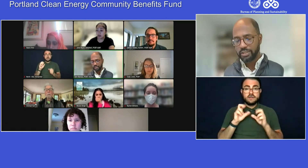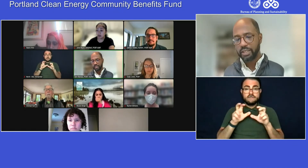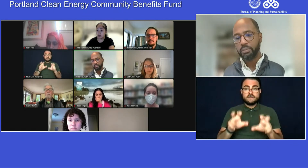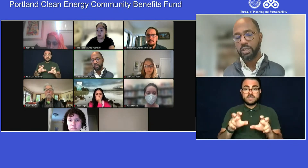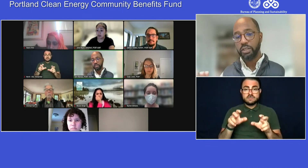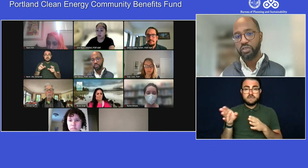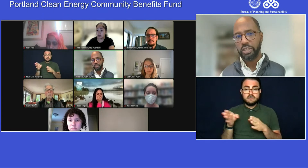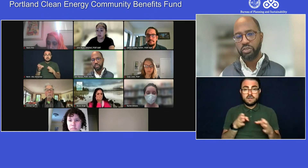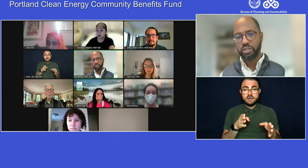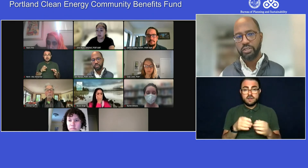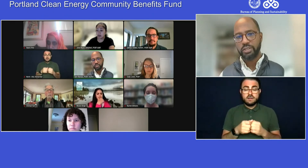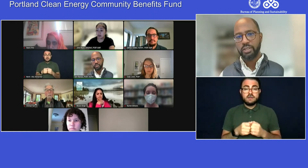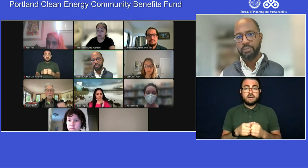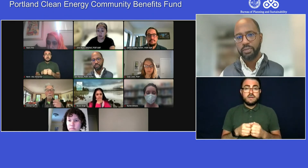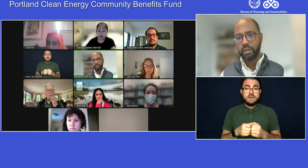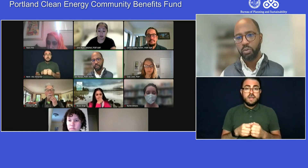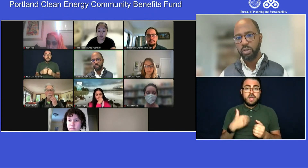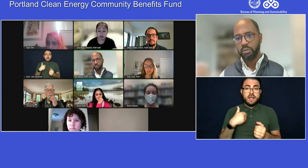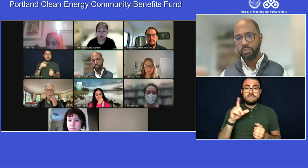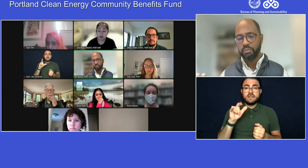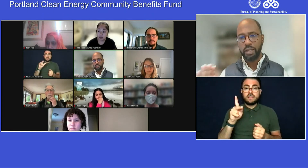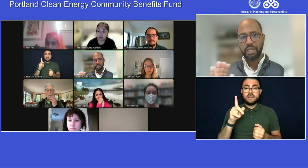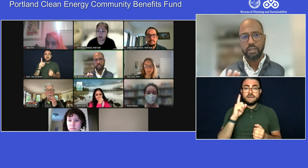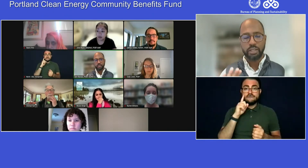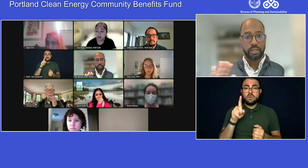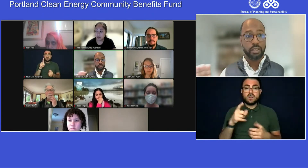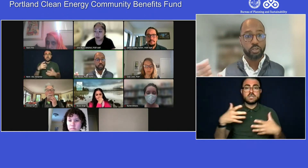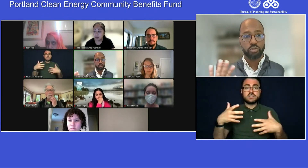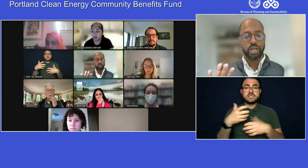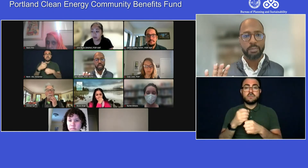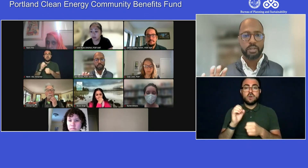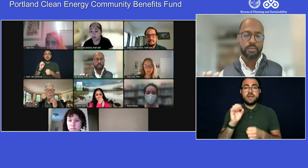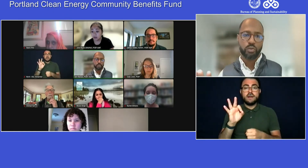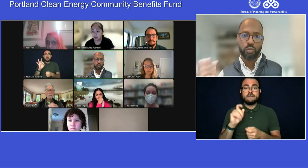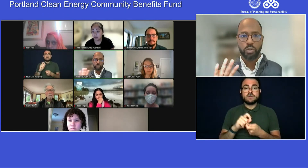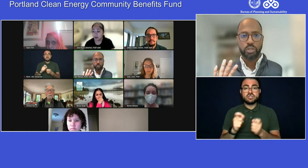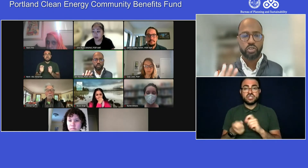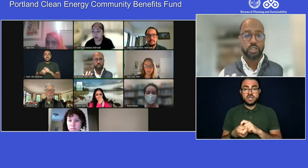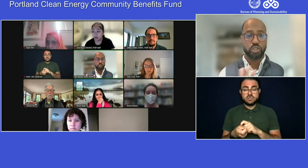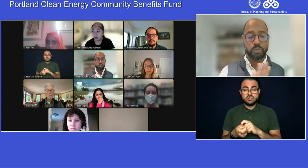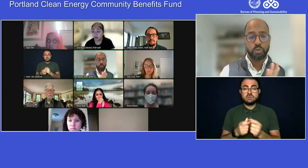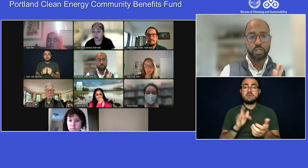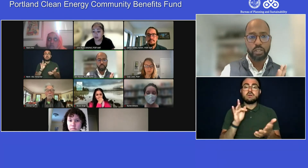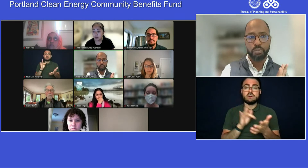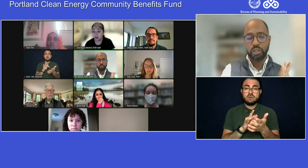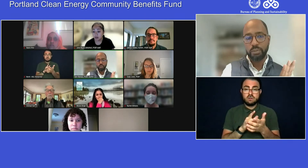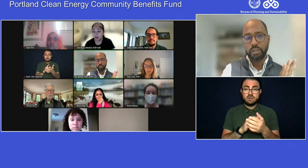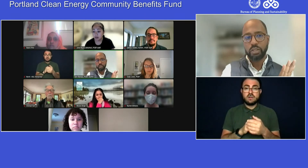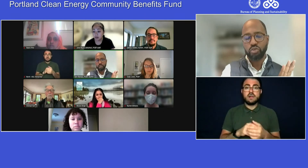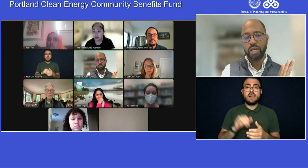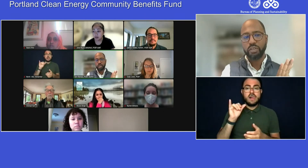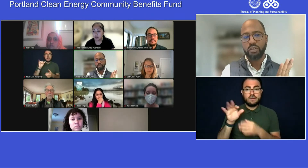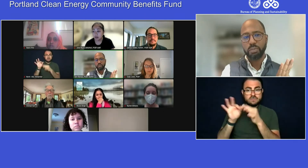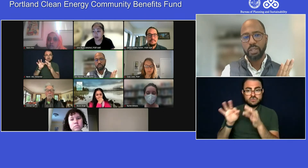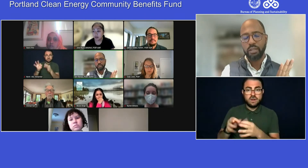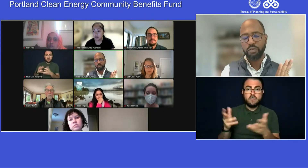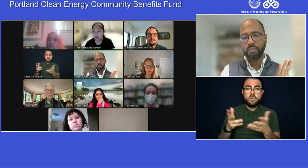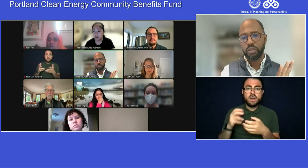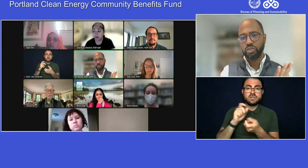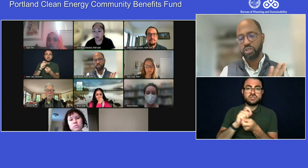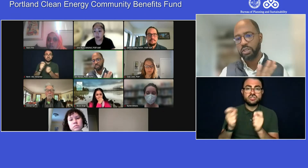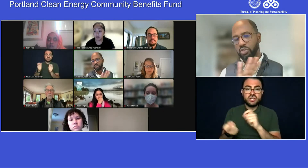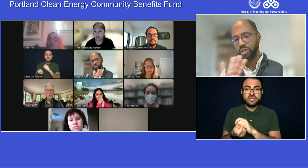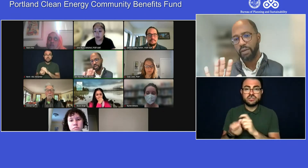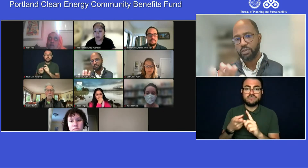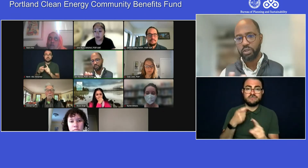link to the summary of changes that were made that describes what were the changes between the preliminary draft of the